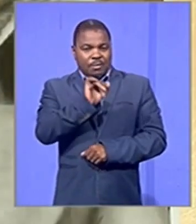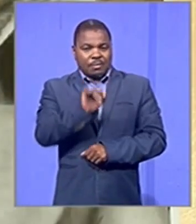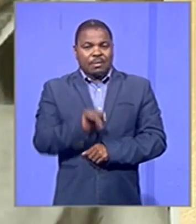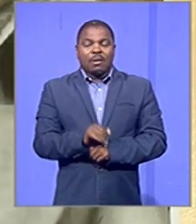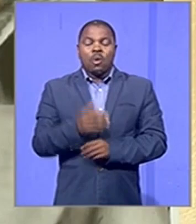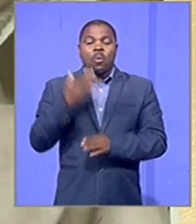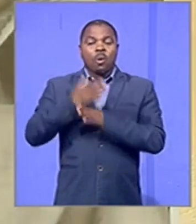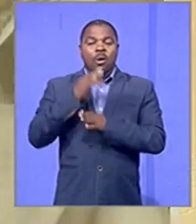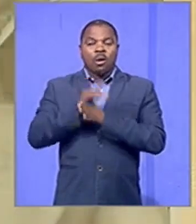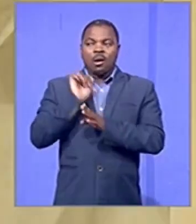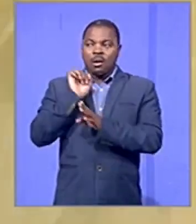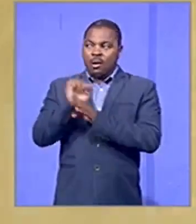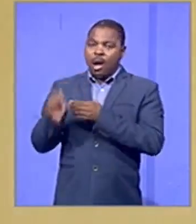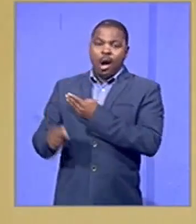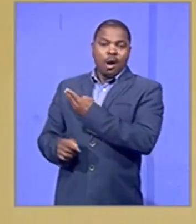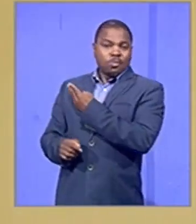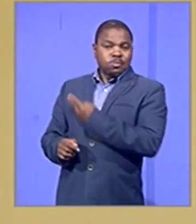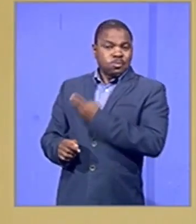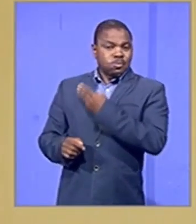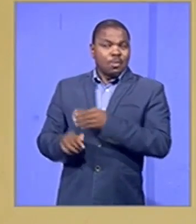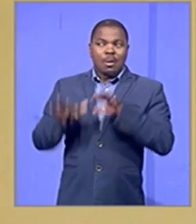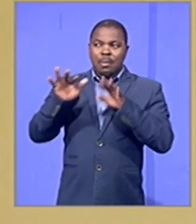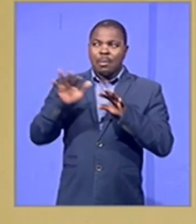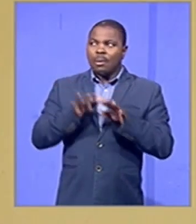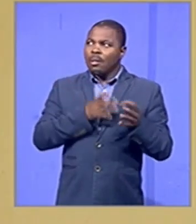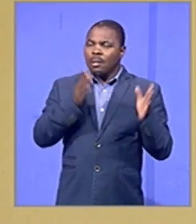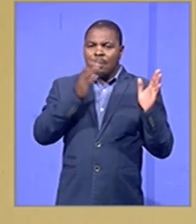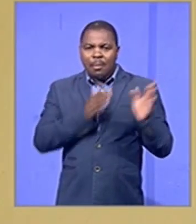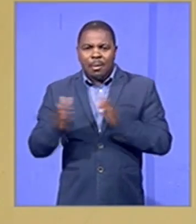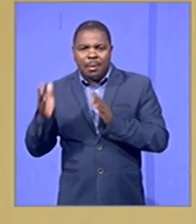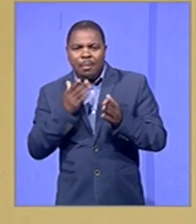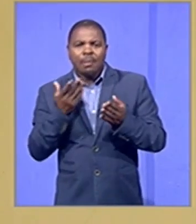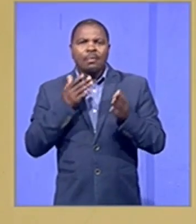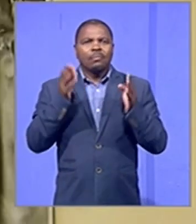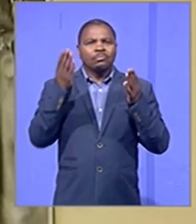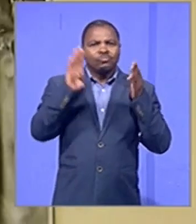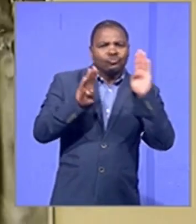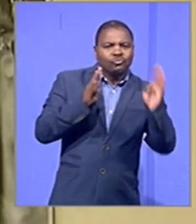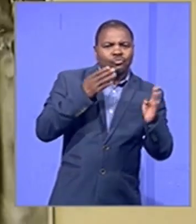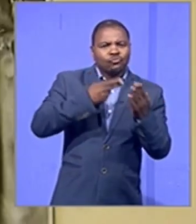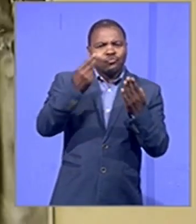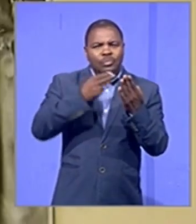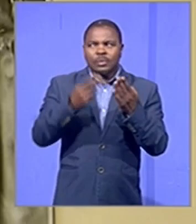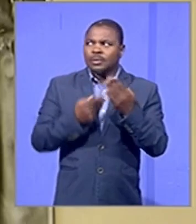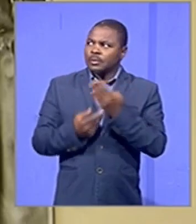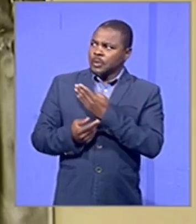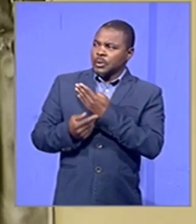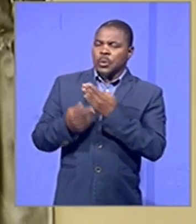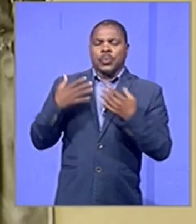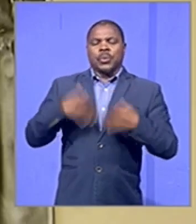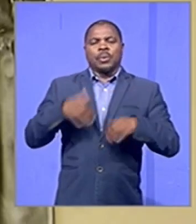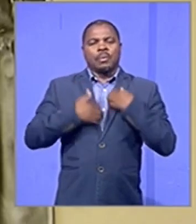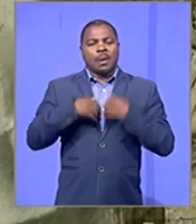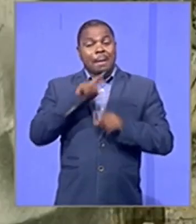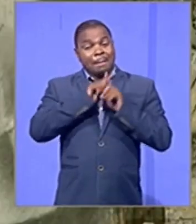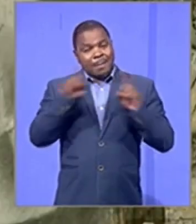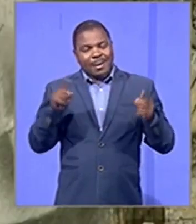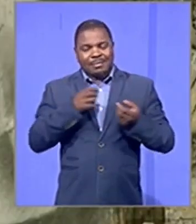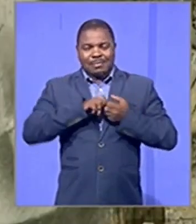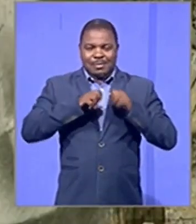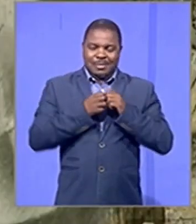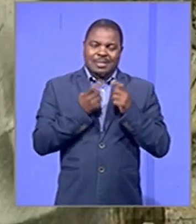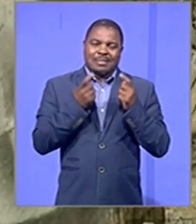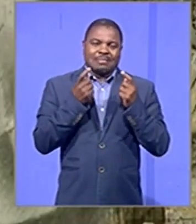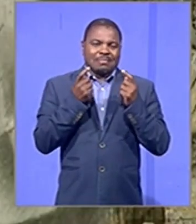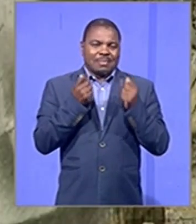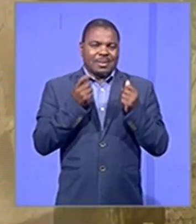tsa mesebetsi ya hae e ileng ya hapa maikutlo a bahlophisi ba dipontsho. Empa ho bonahala kgaello ya matlole a tla mo